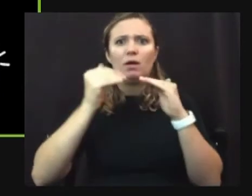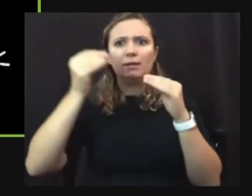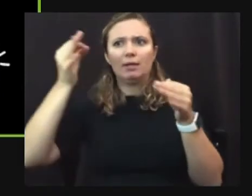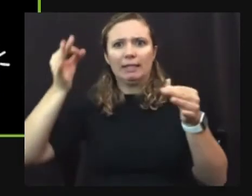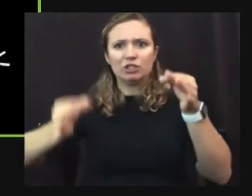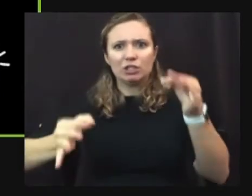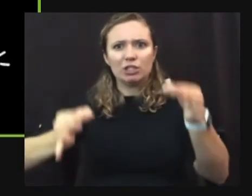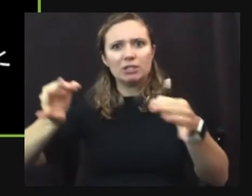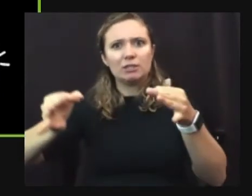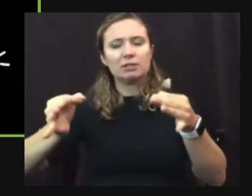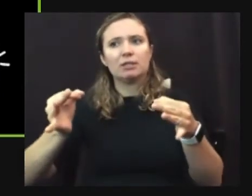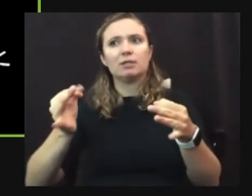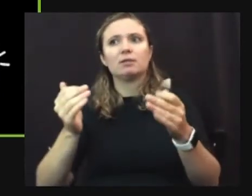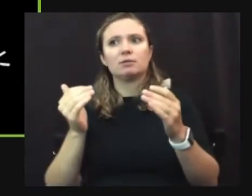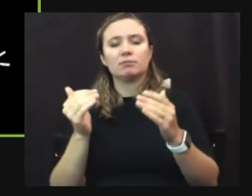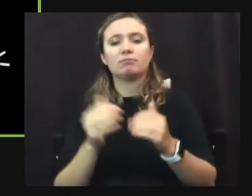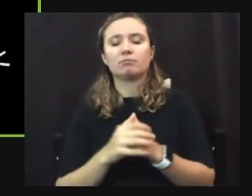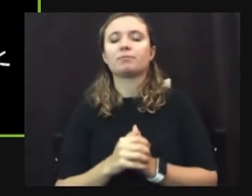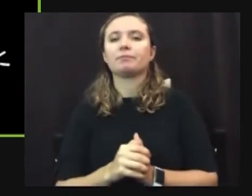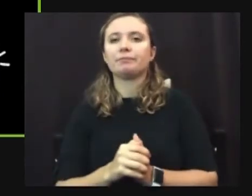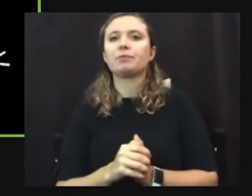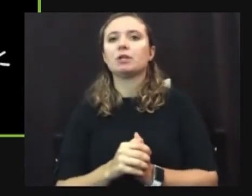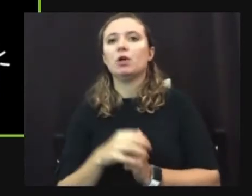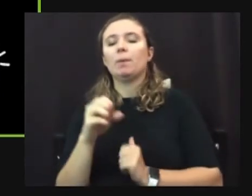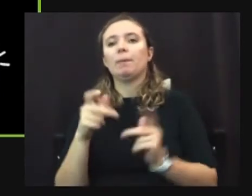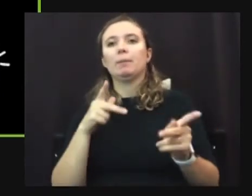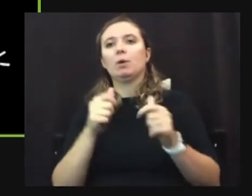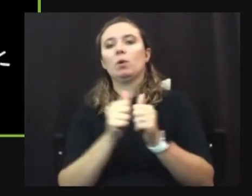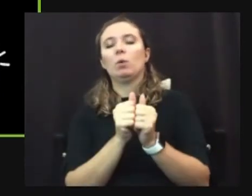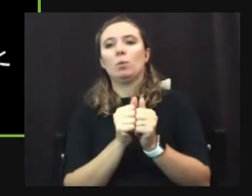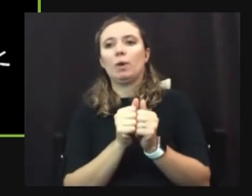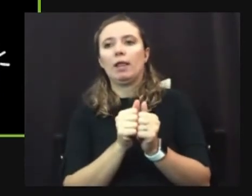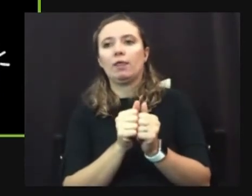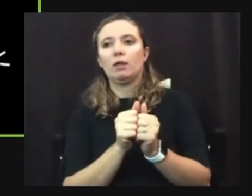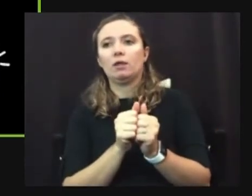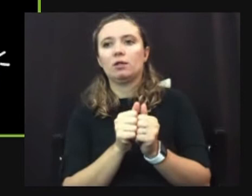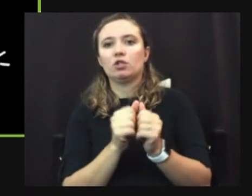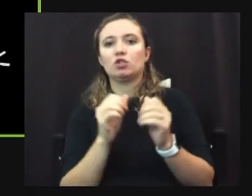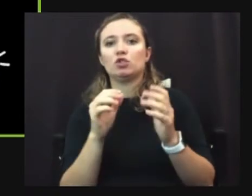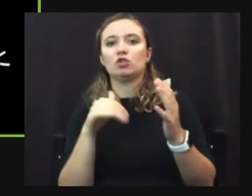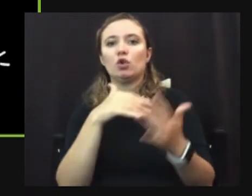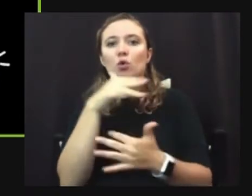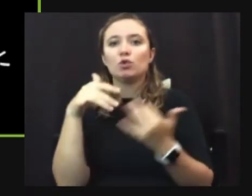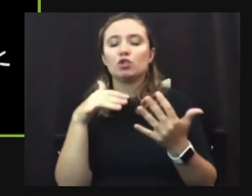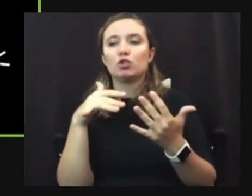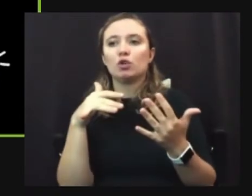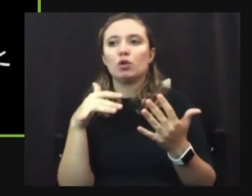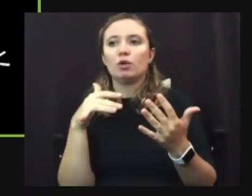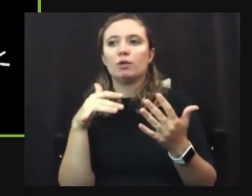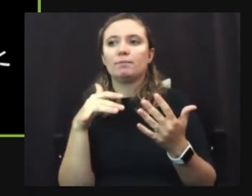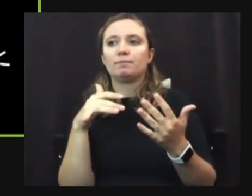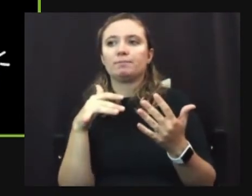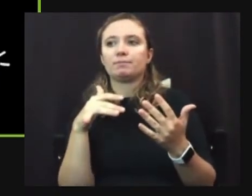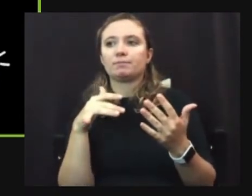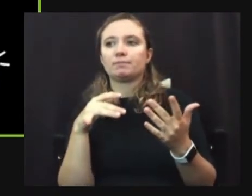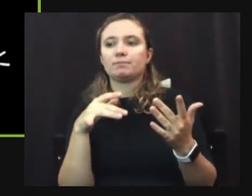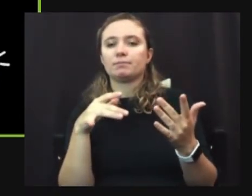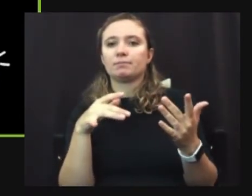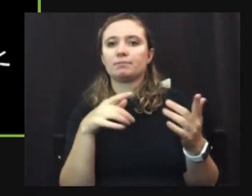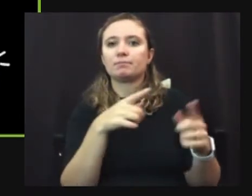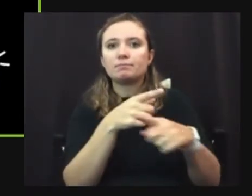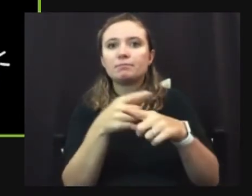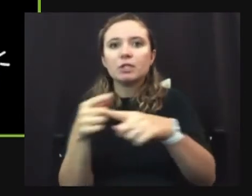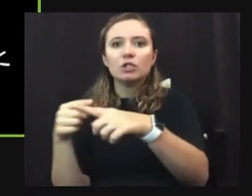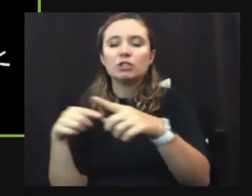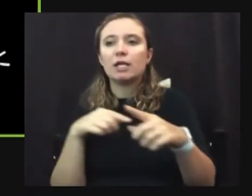people whose social intersections are, quote, winning, and you might think of a